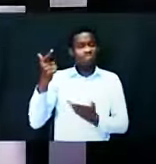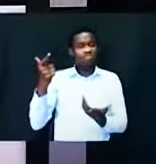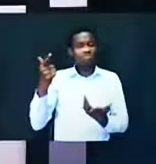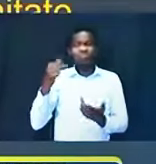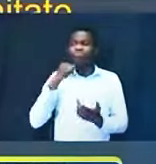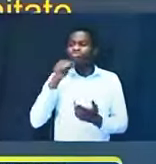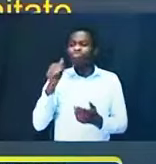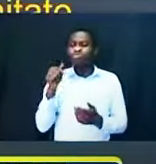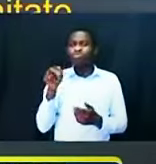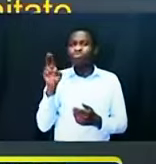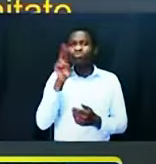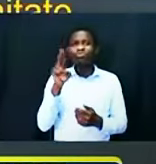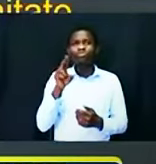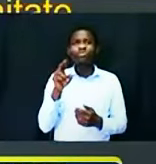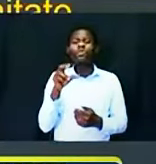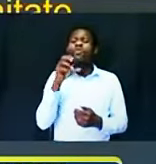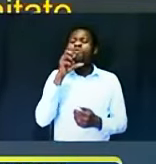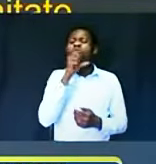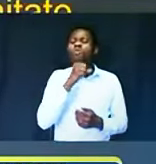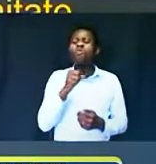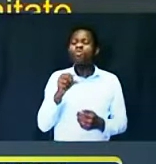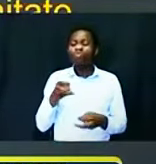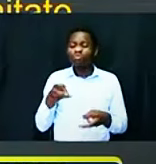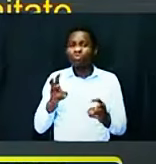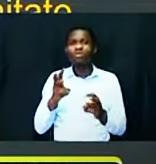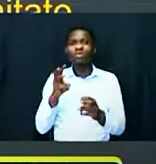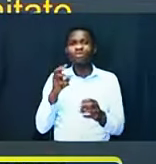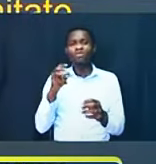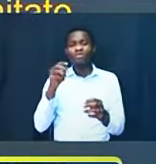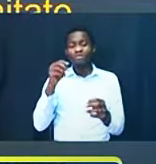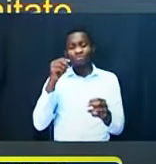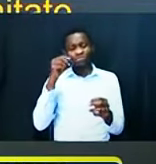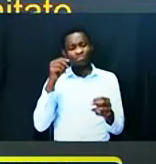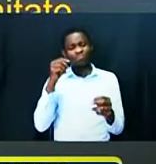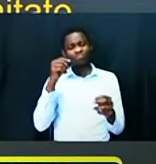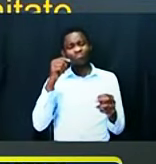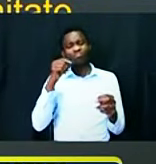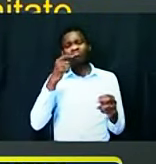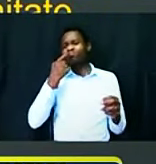of instructing as in word.